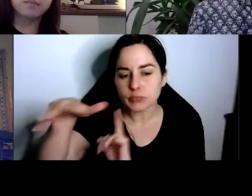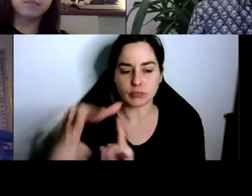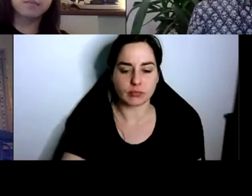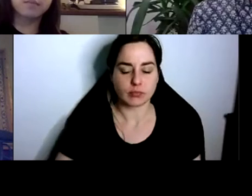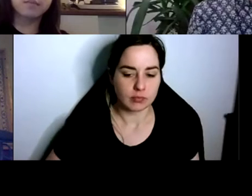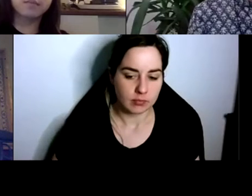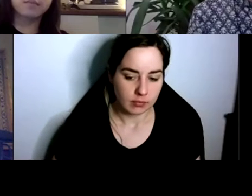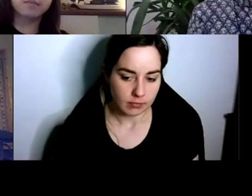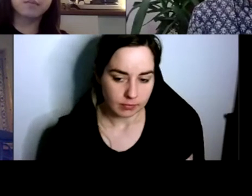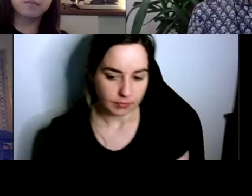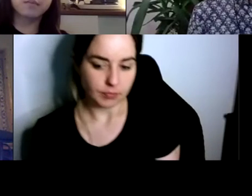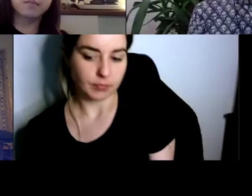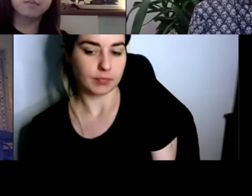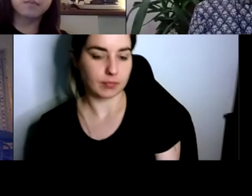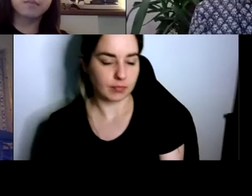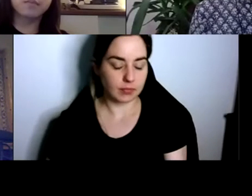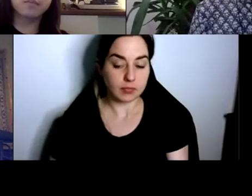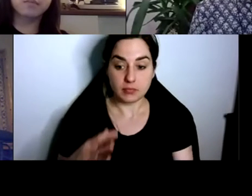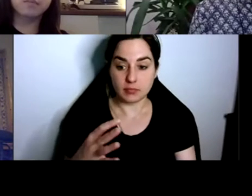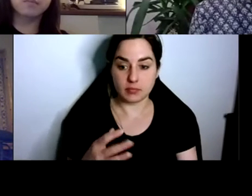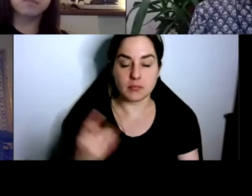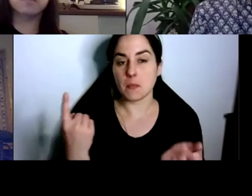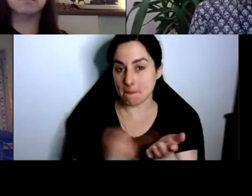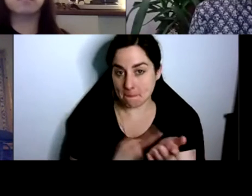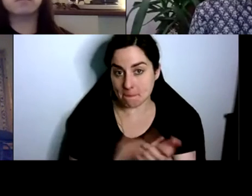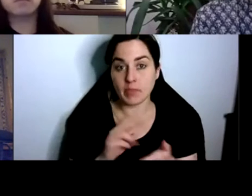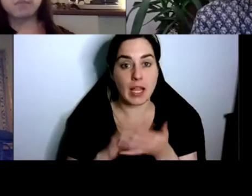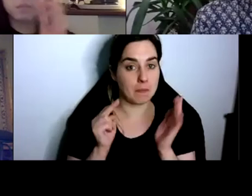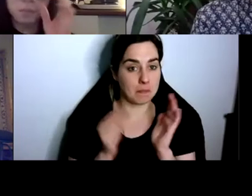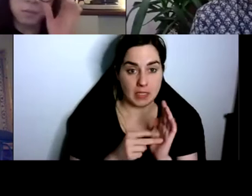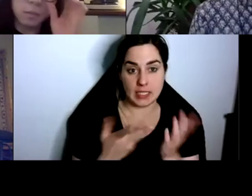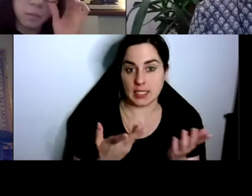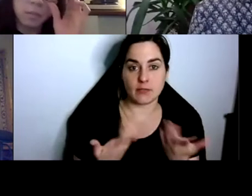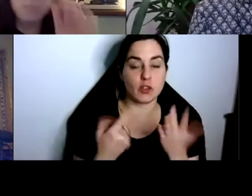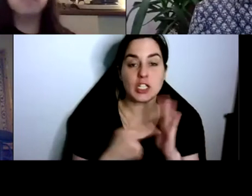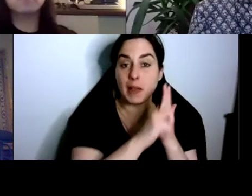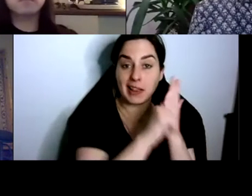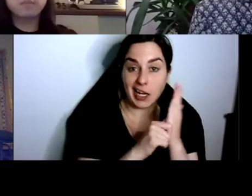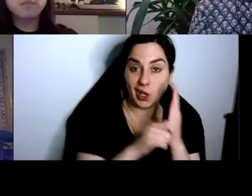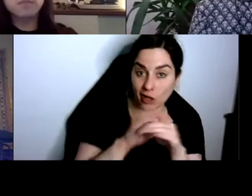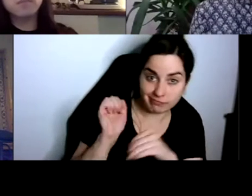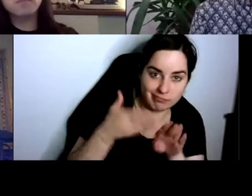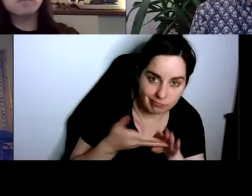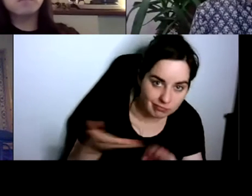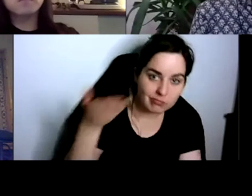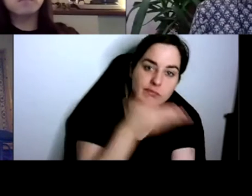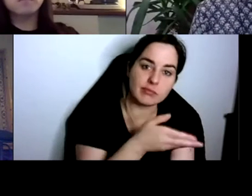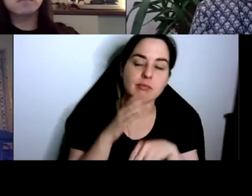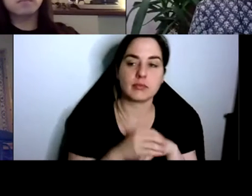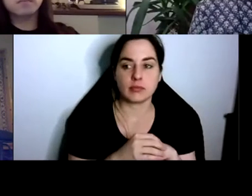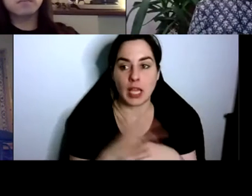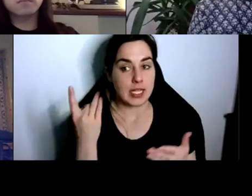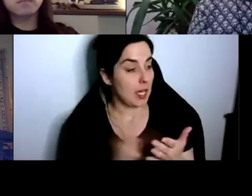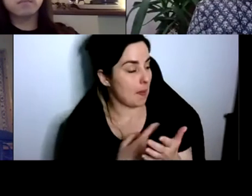Sometimes that means sending the catalog text to them in advance, right? Sometimes it means having a lot of meetings, you